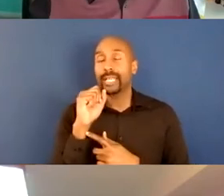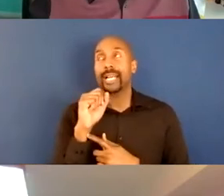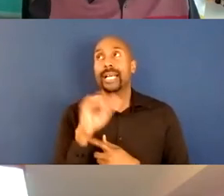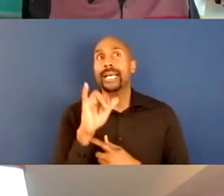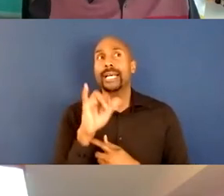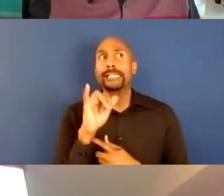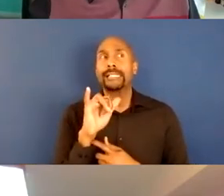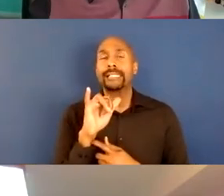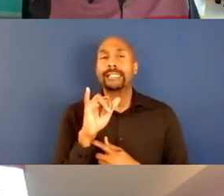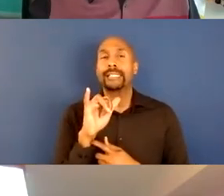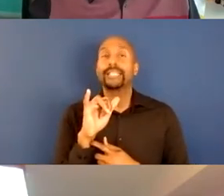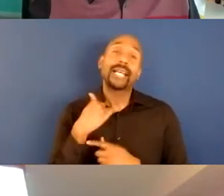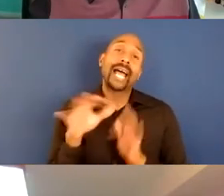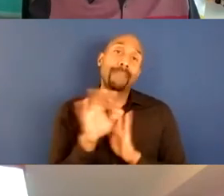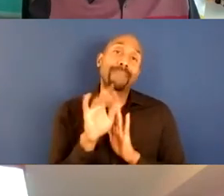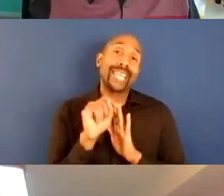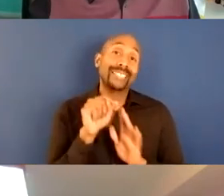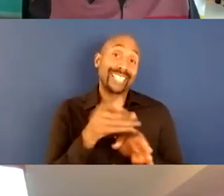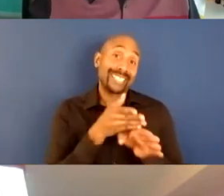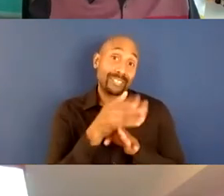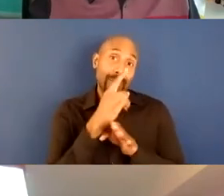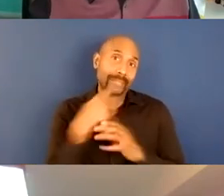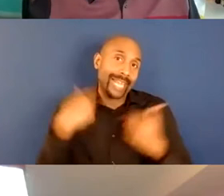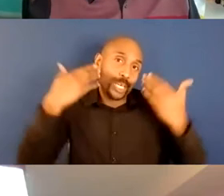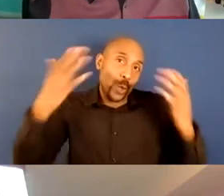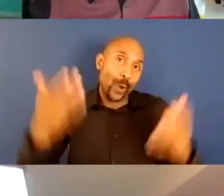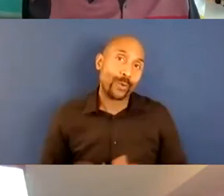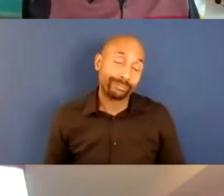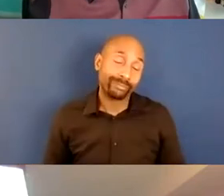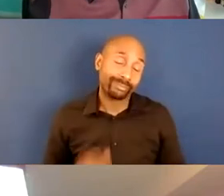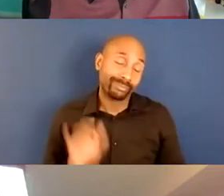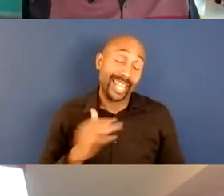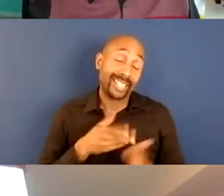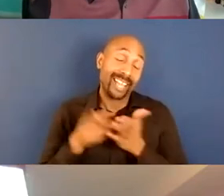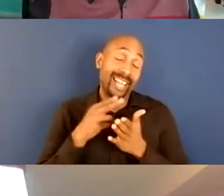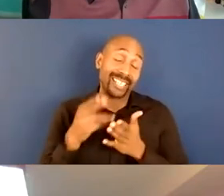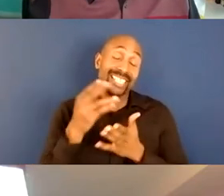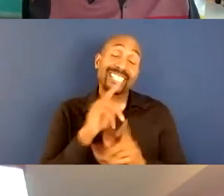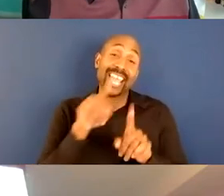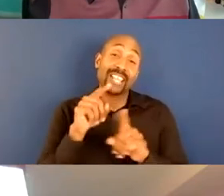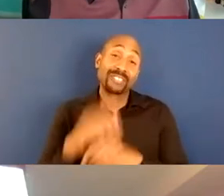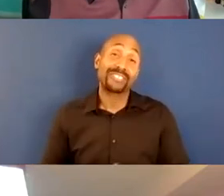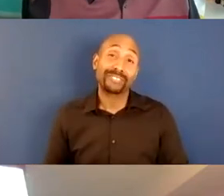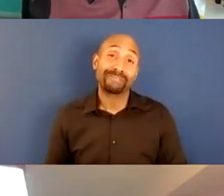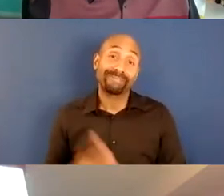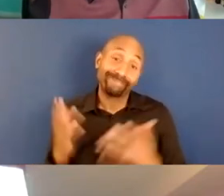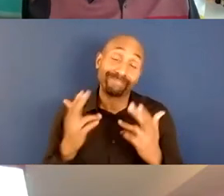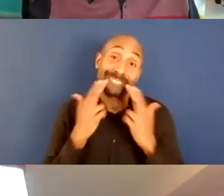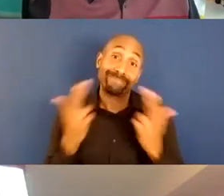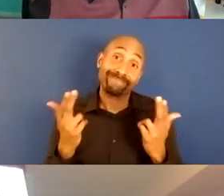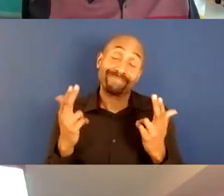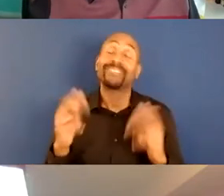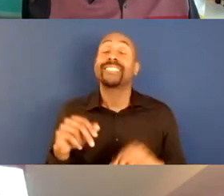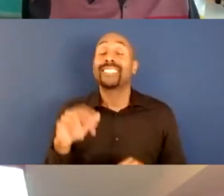I chose it naively. That's the most honest answer. And my commitments